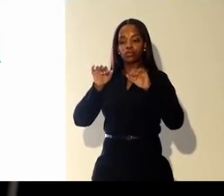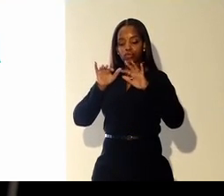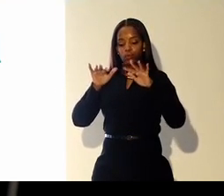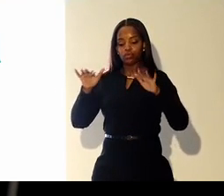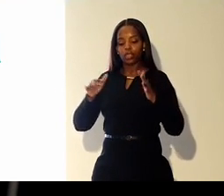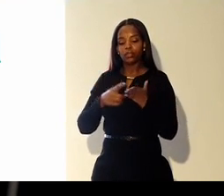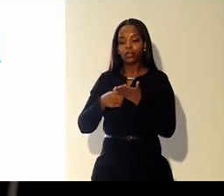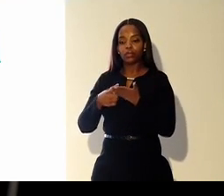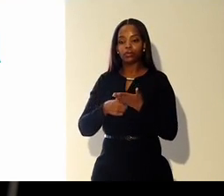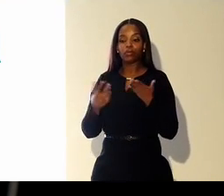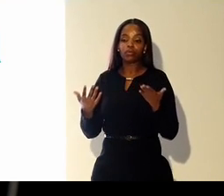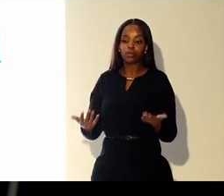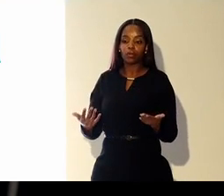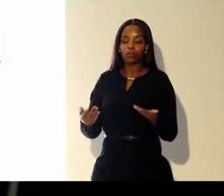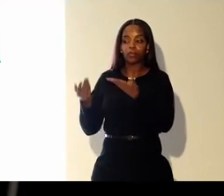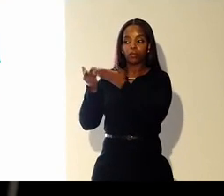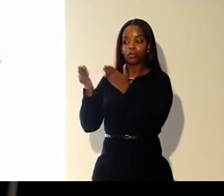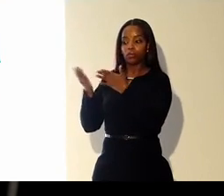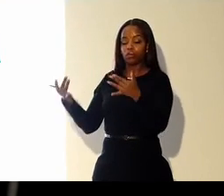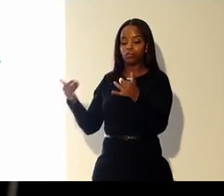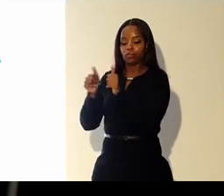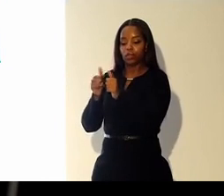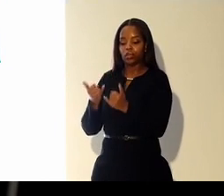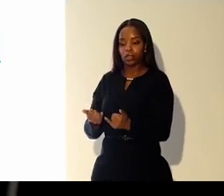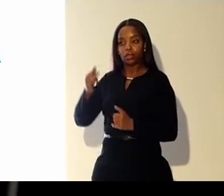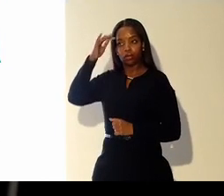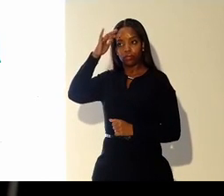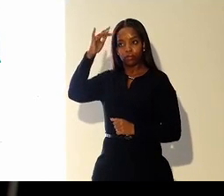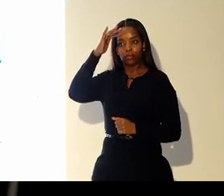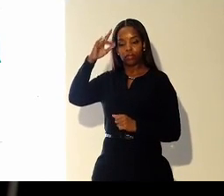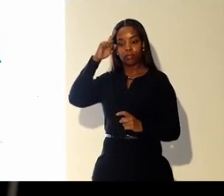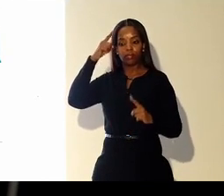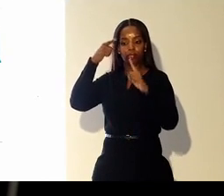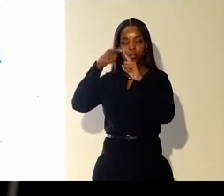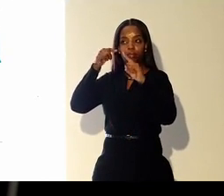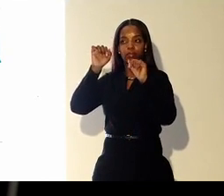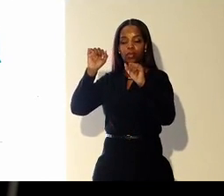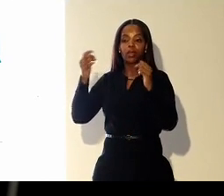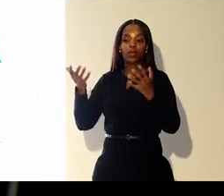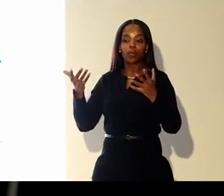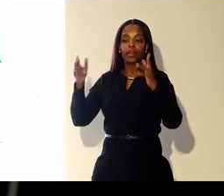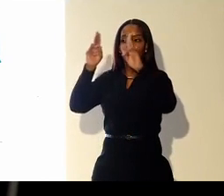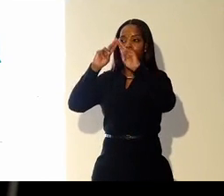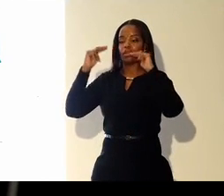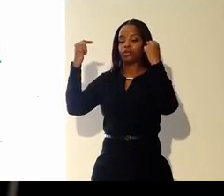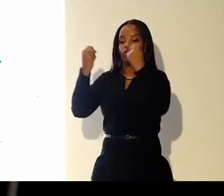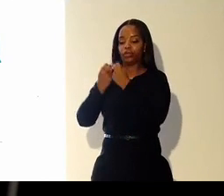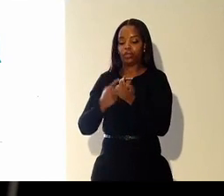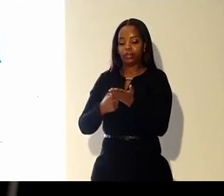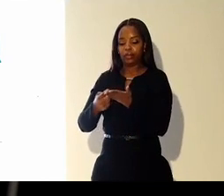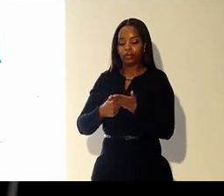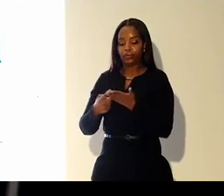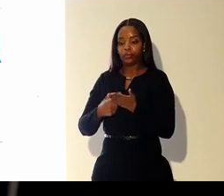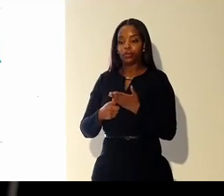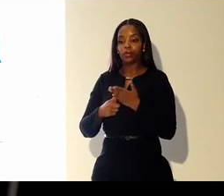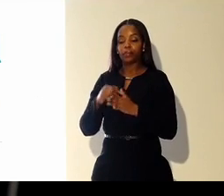social partners to consider and indicate their role and that of Nedlac in the national dialogue. The annual summit will